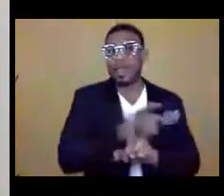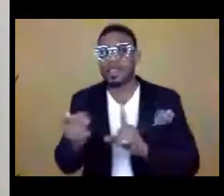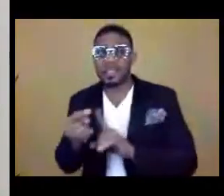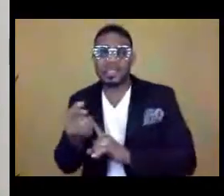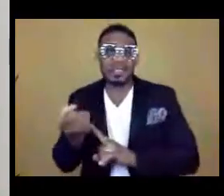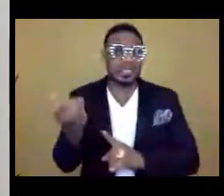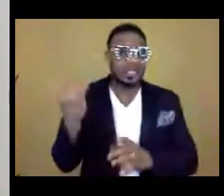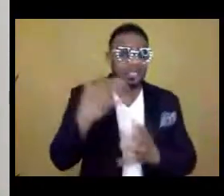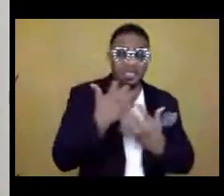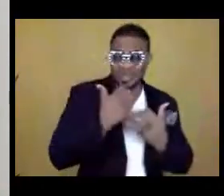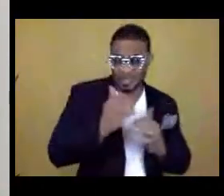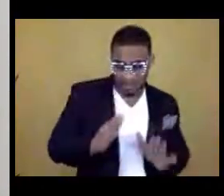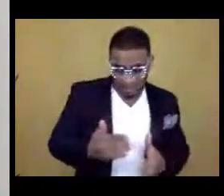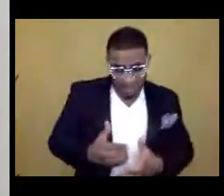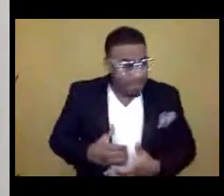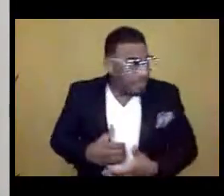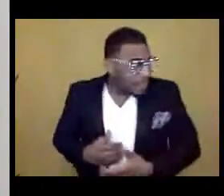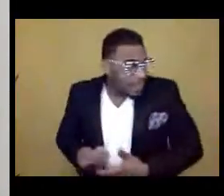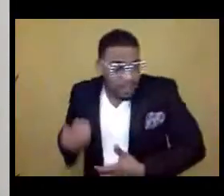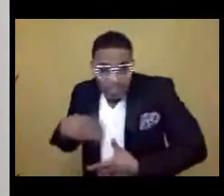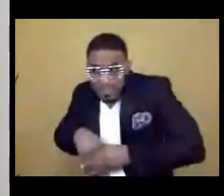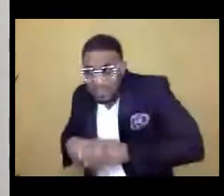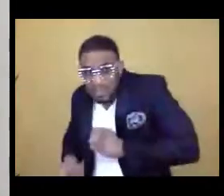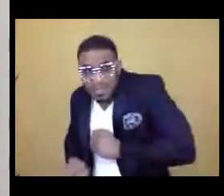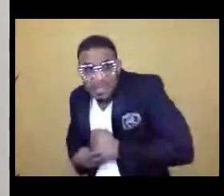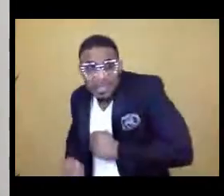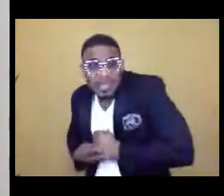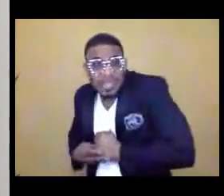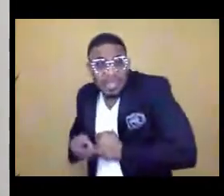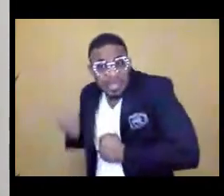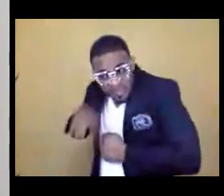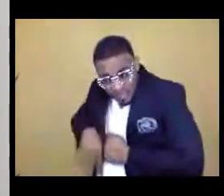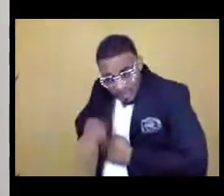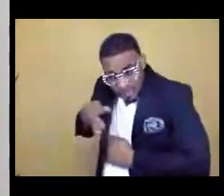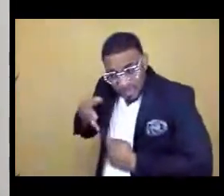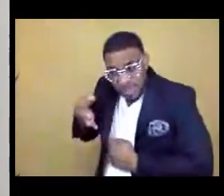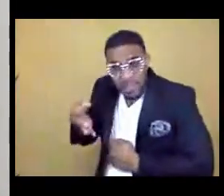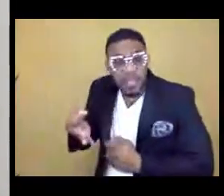treasure box I thought